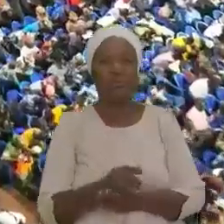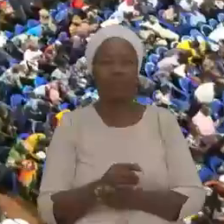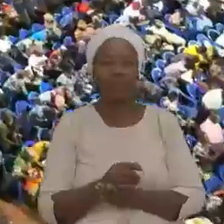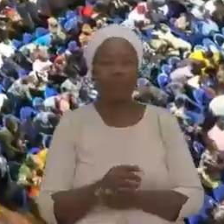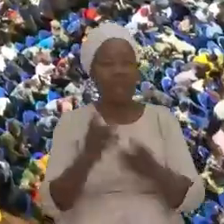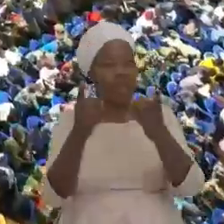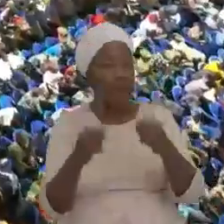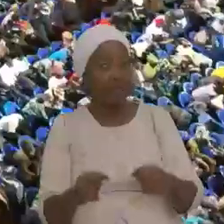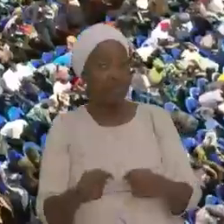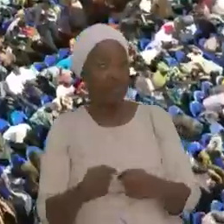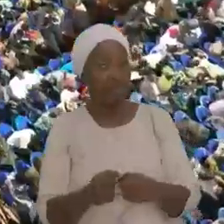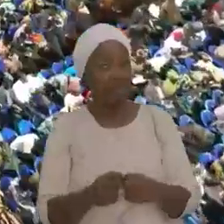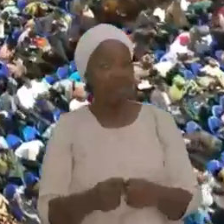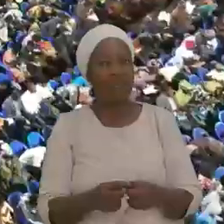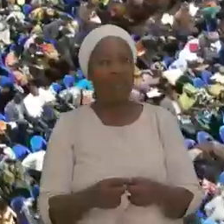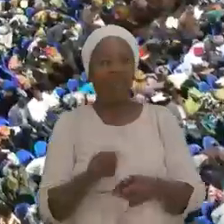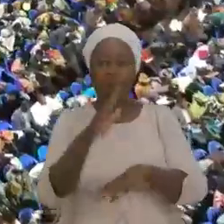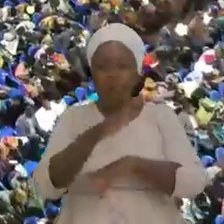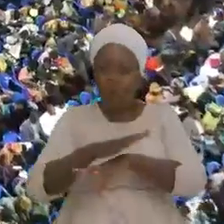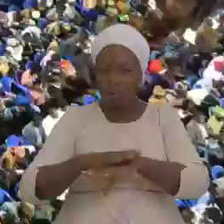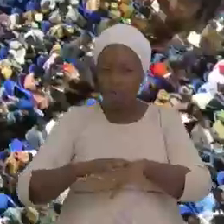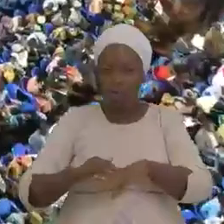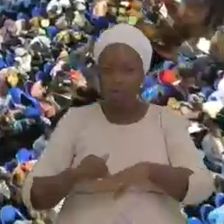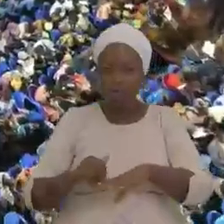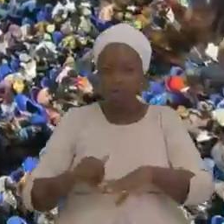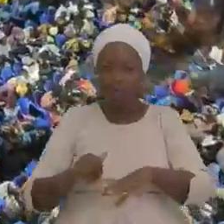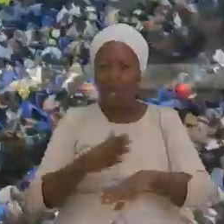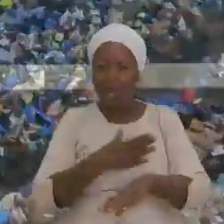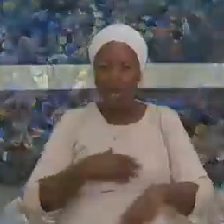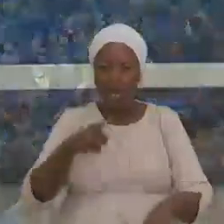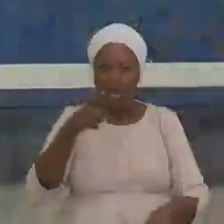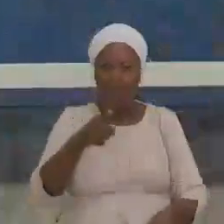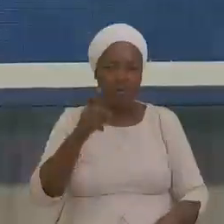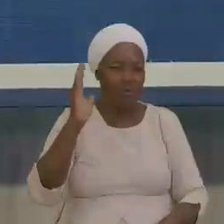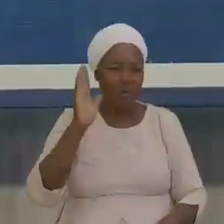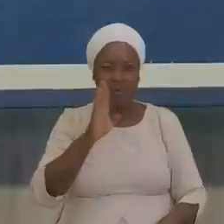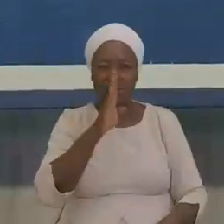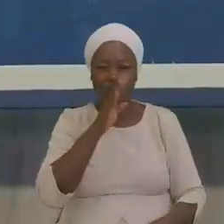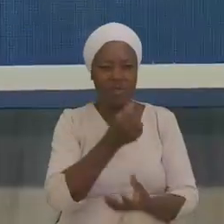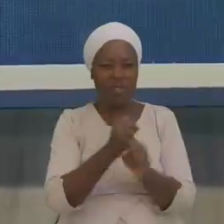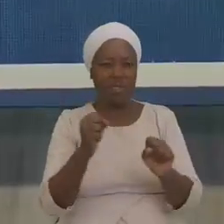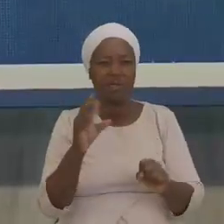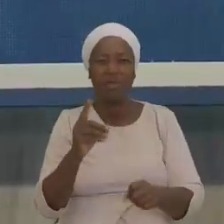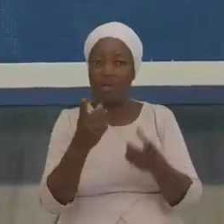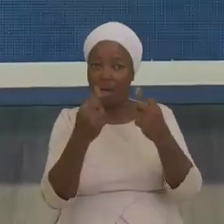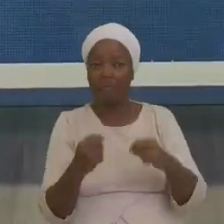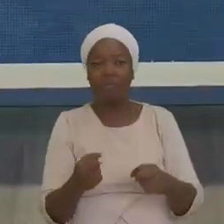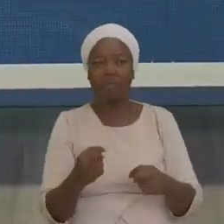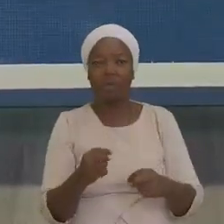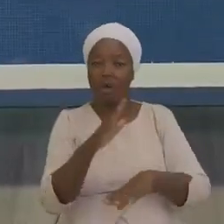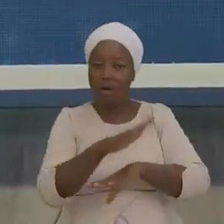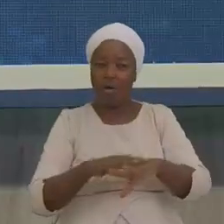Come, call, and you will be saved. Come,